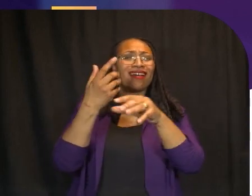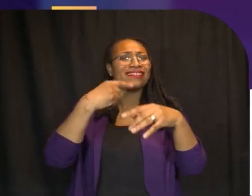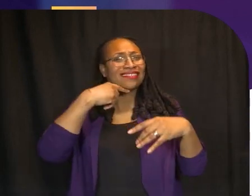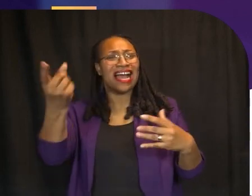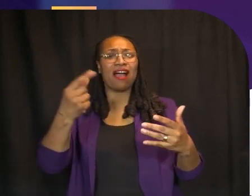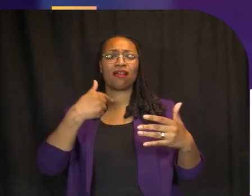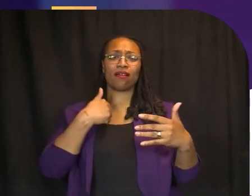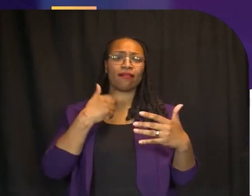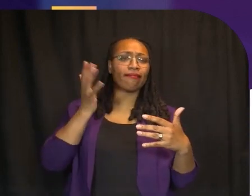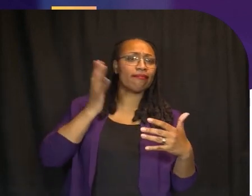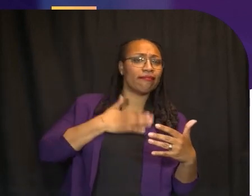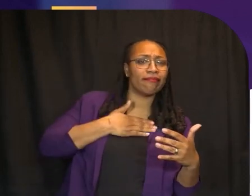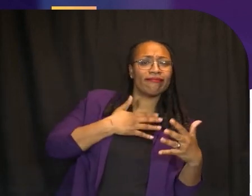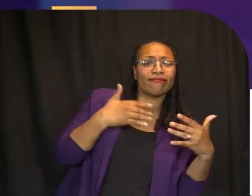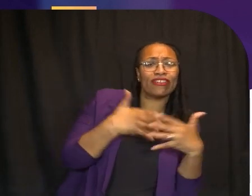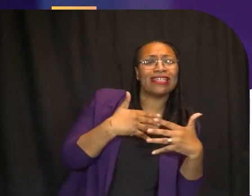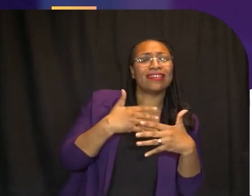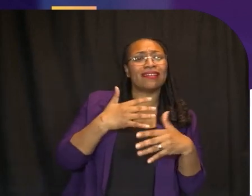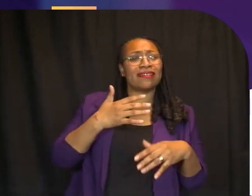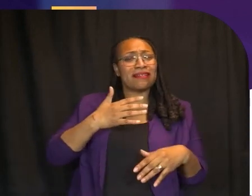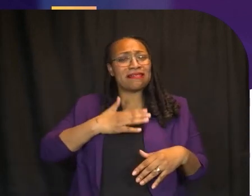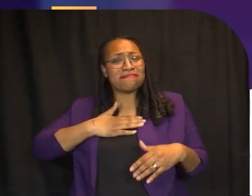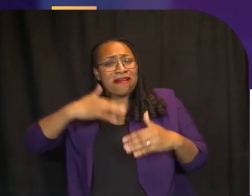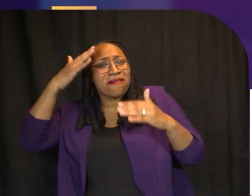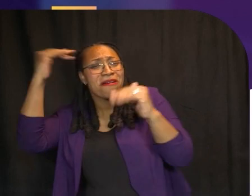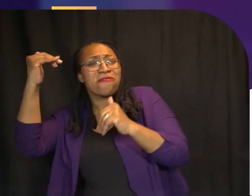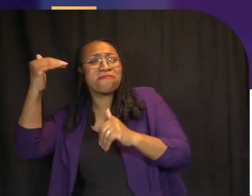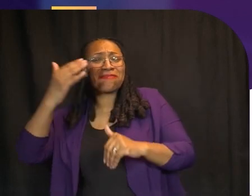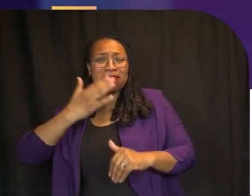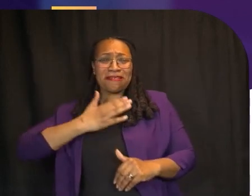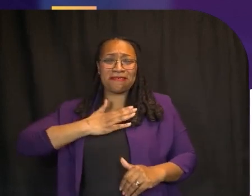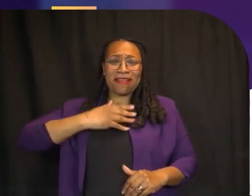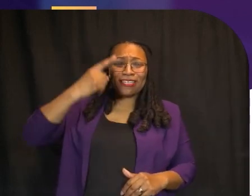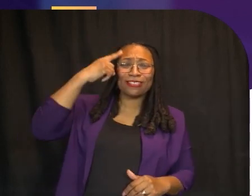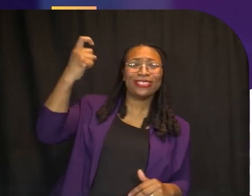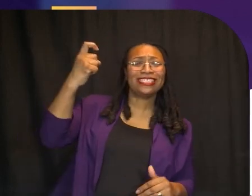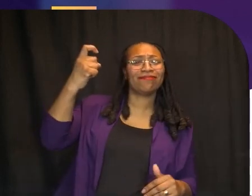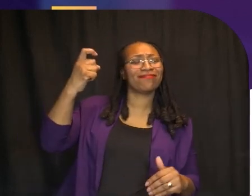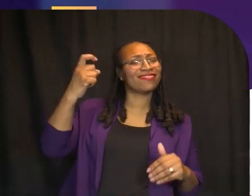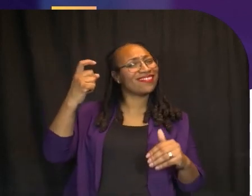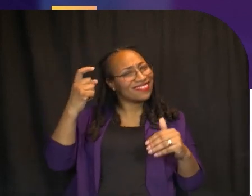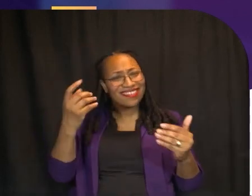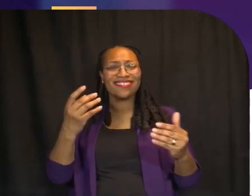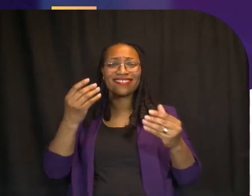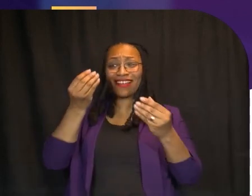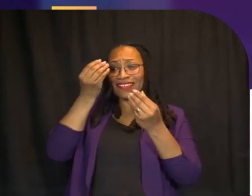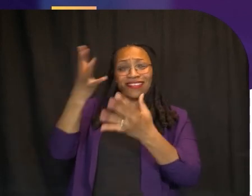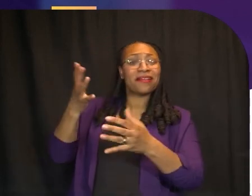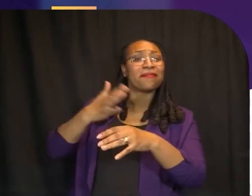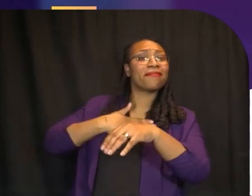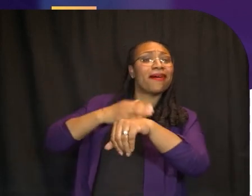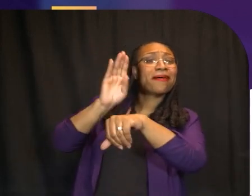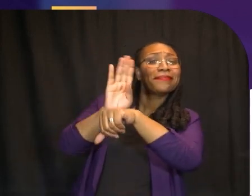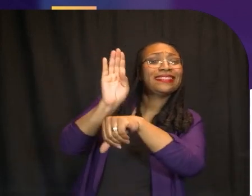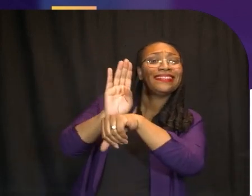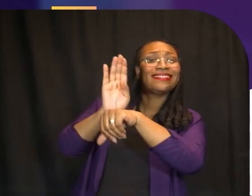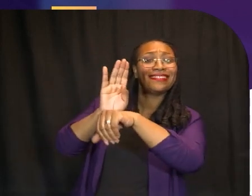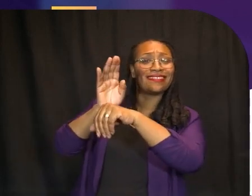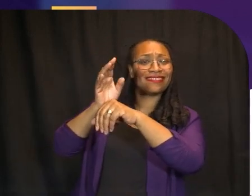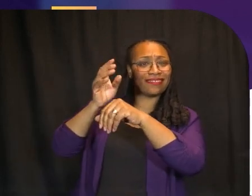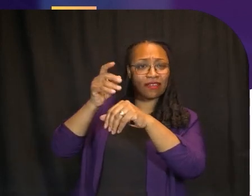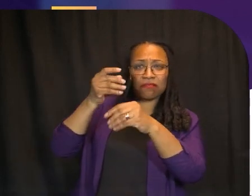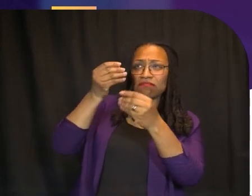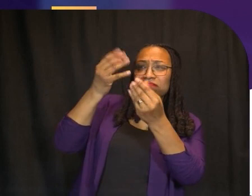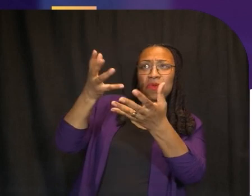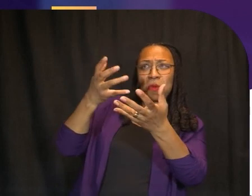more disabled people, not because it is the right thing to do, although it is, but because you and your project, whatever you are working on,